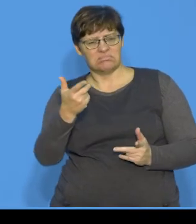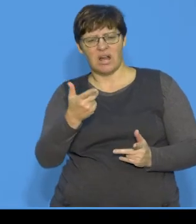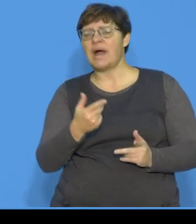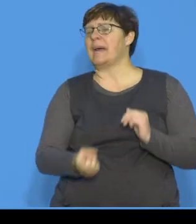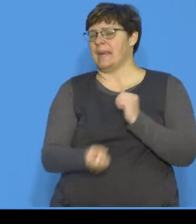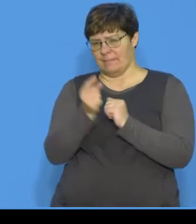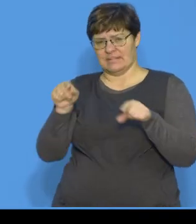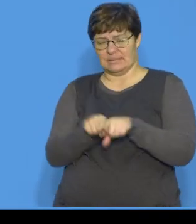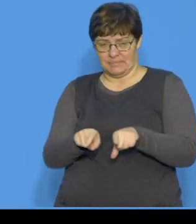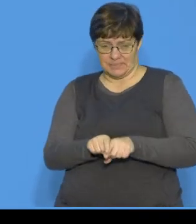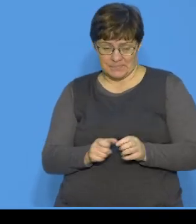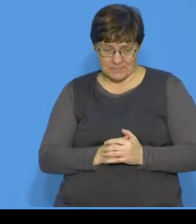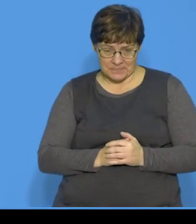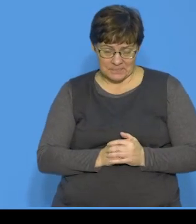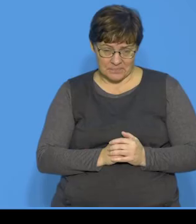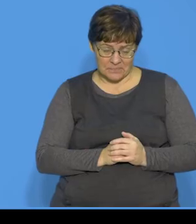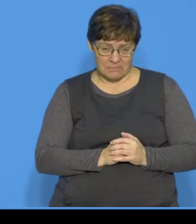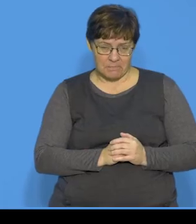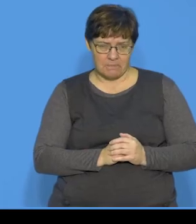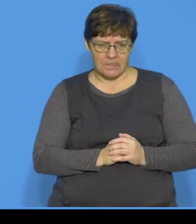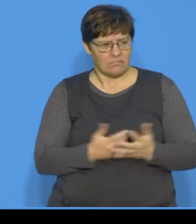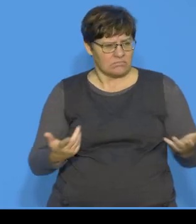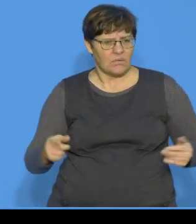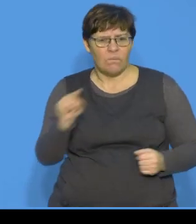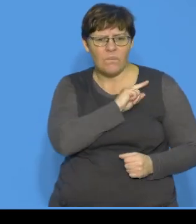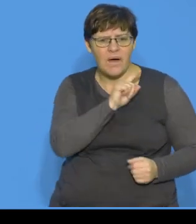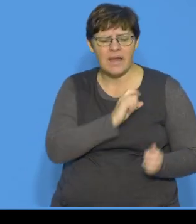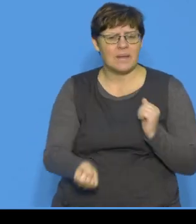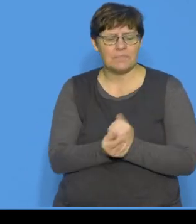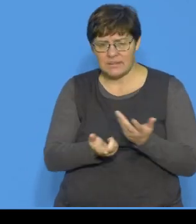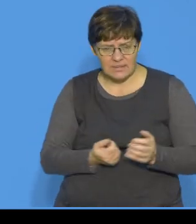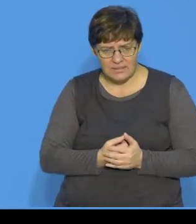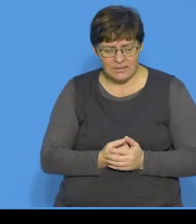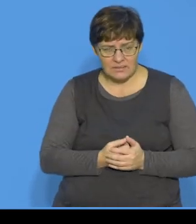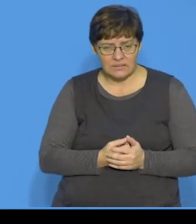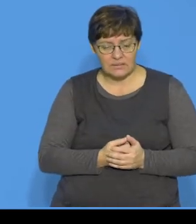leads us to then say why. The number of